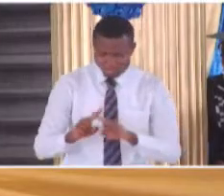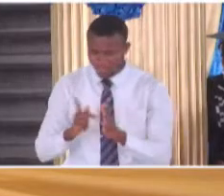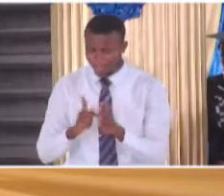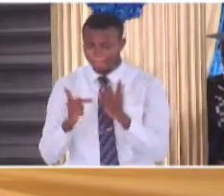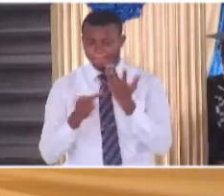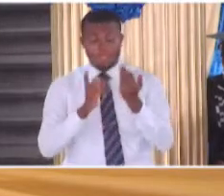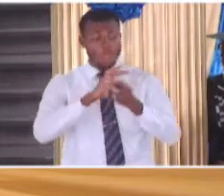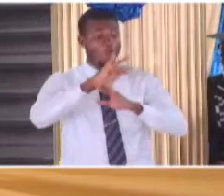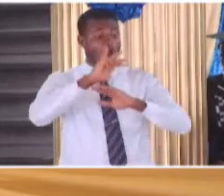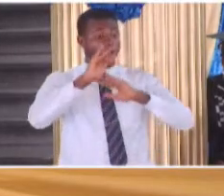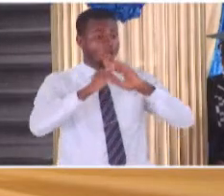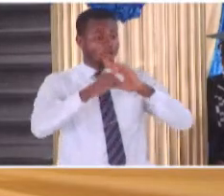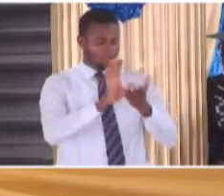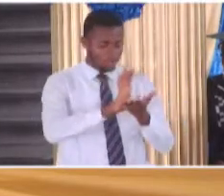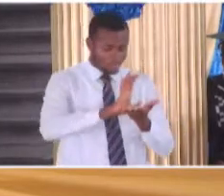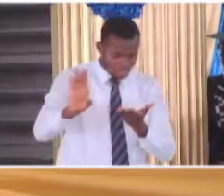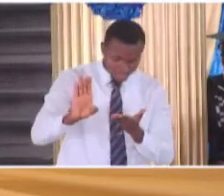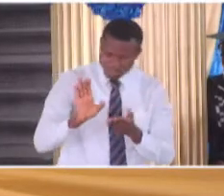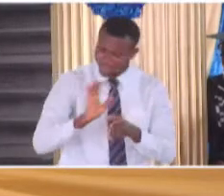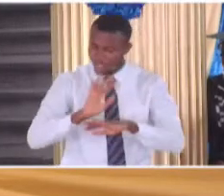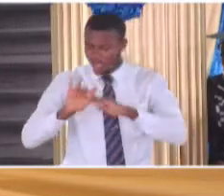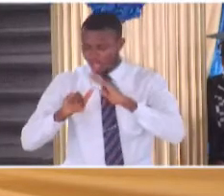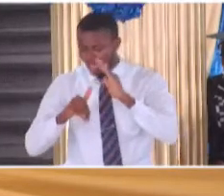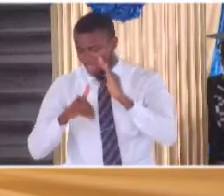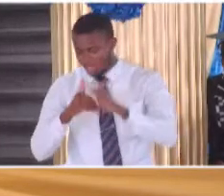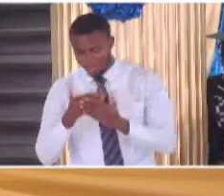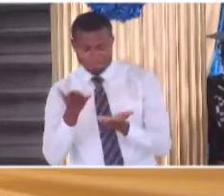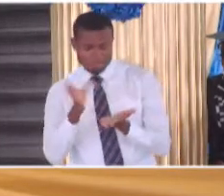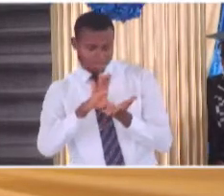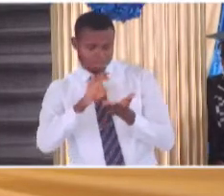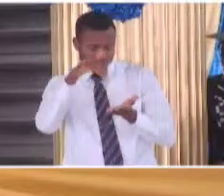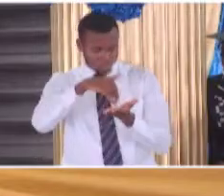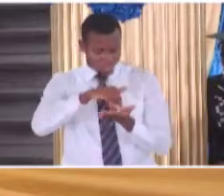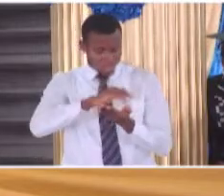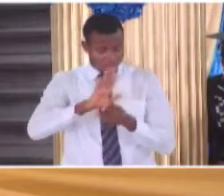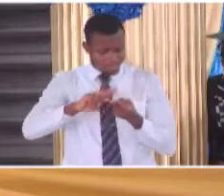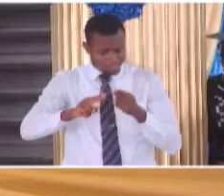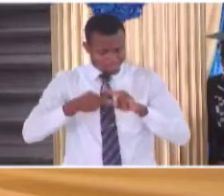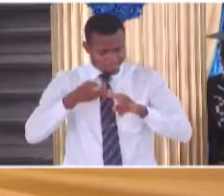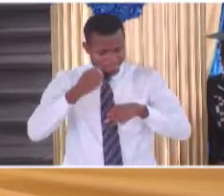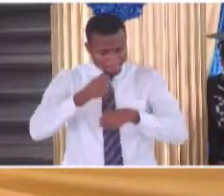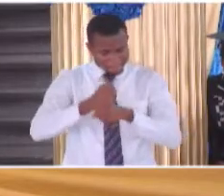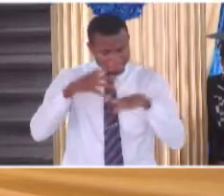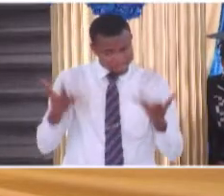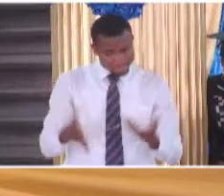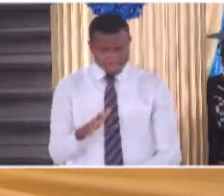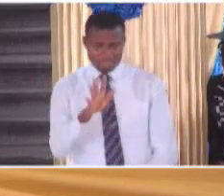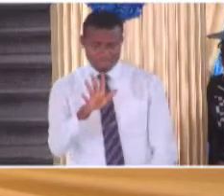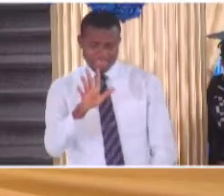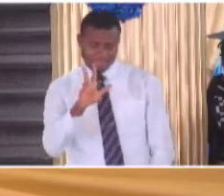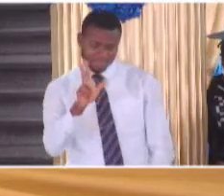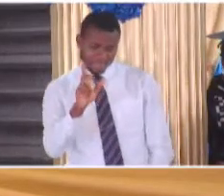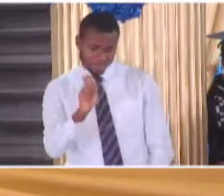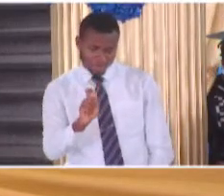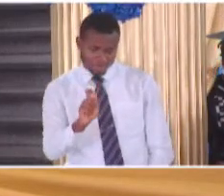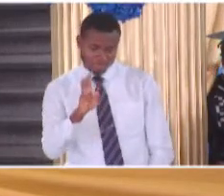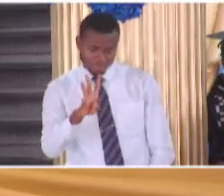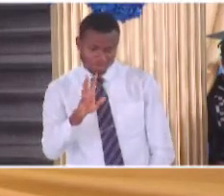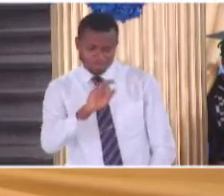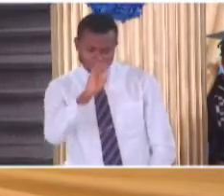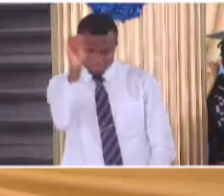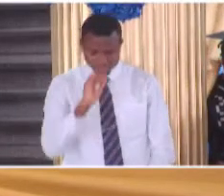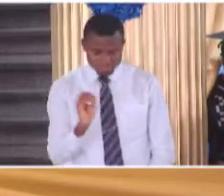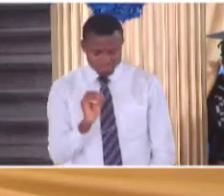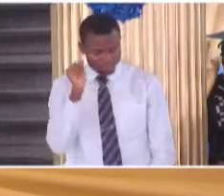our colleges and campuses. This number is made up of 53.4%